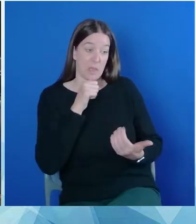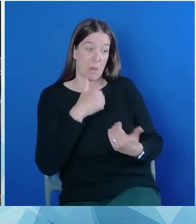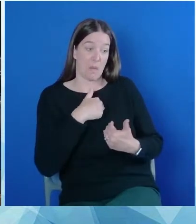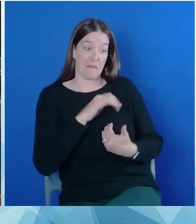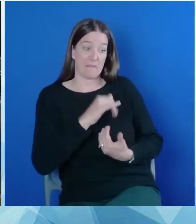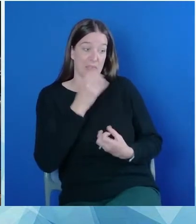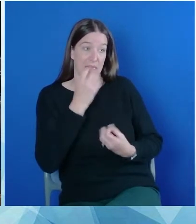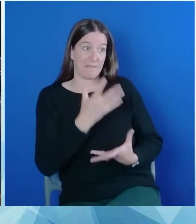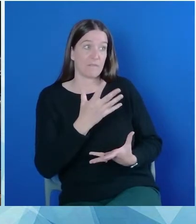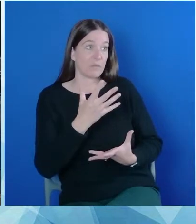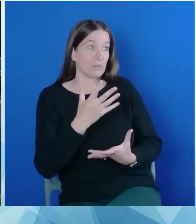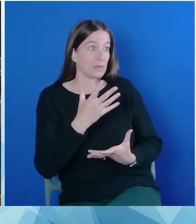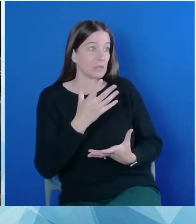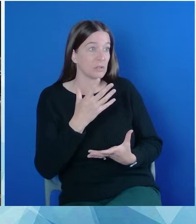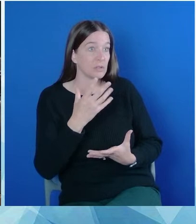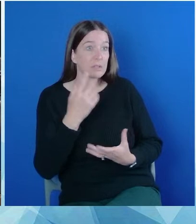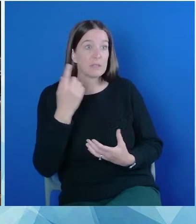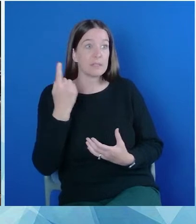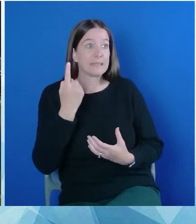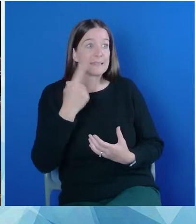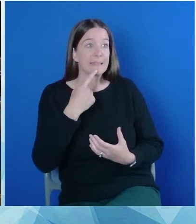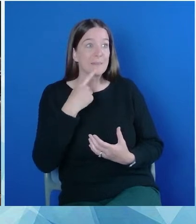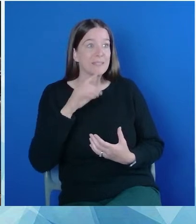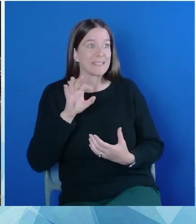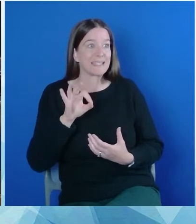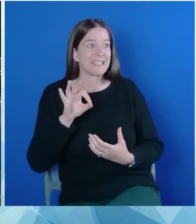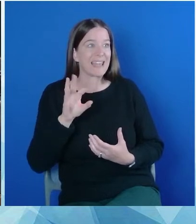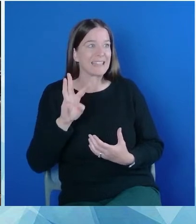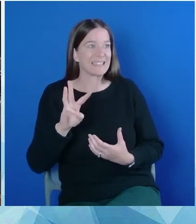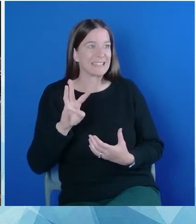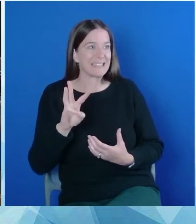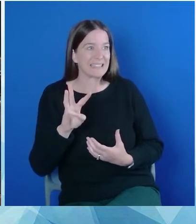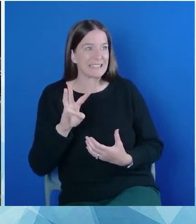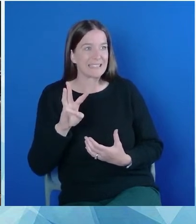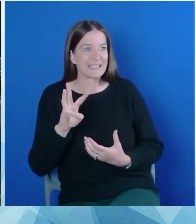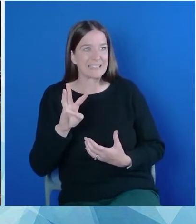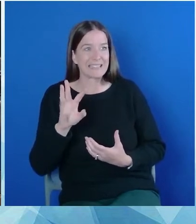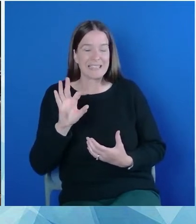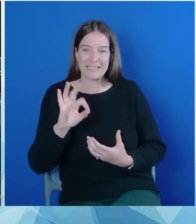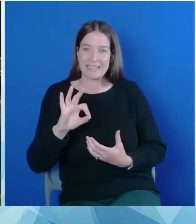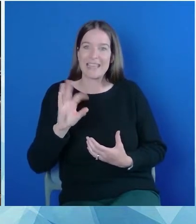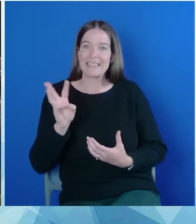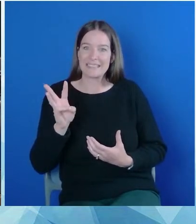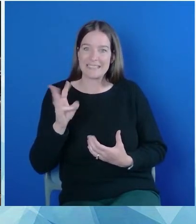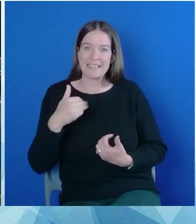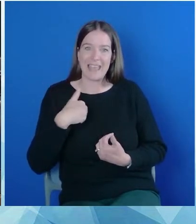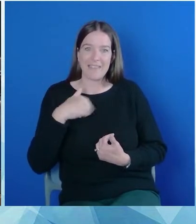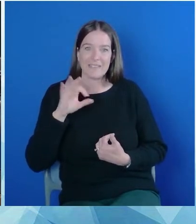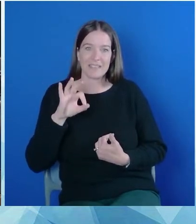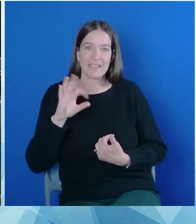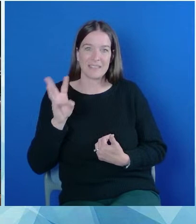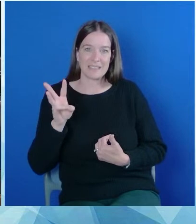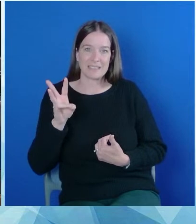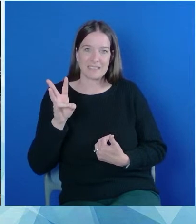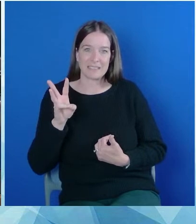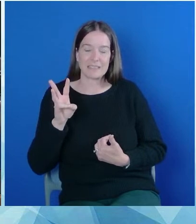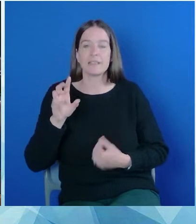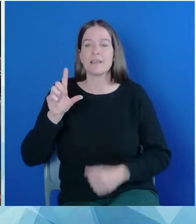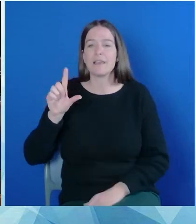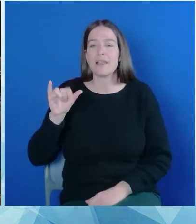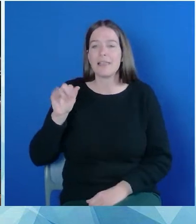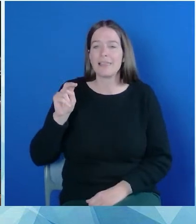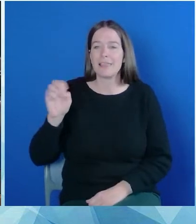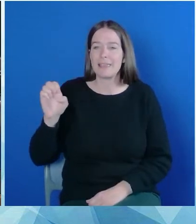get 96. It to you. Oh, there's 96? 96. Okay. 96. 96. The difference is